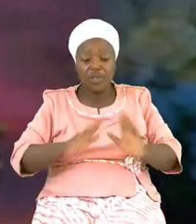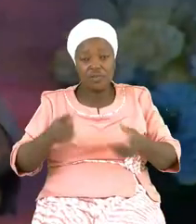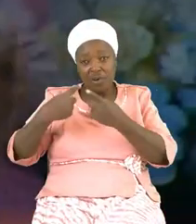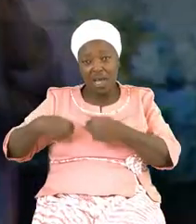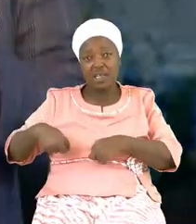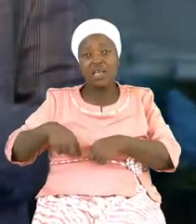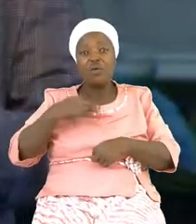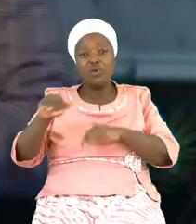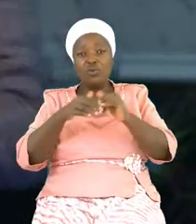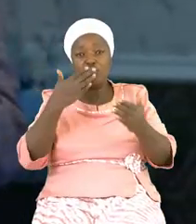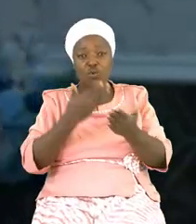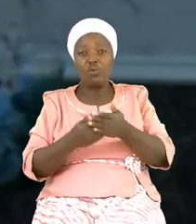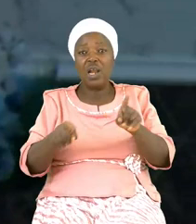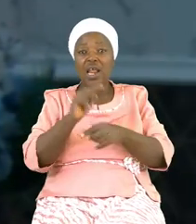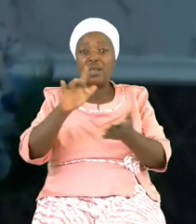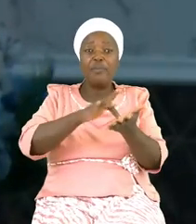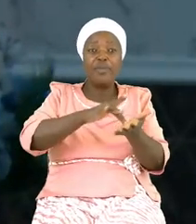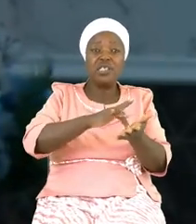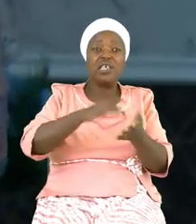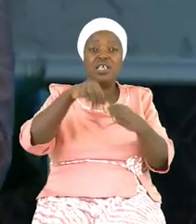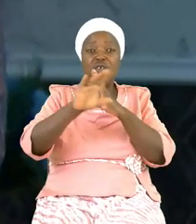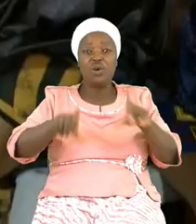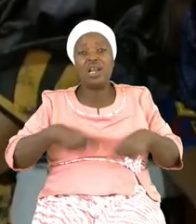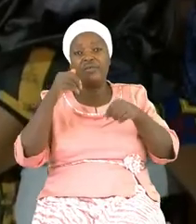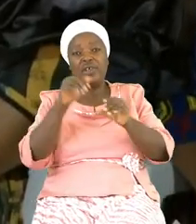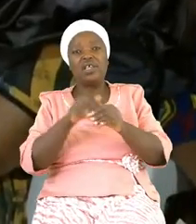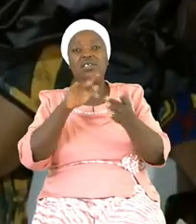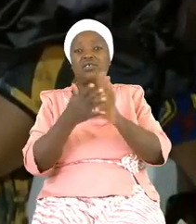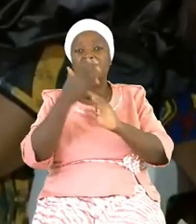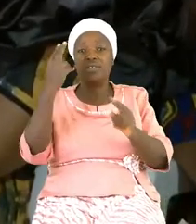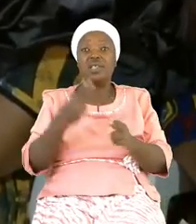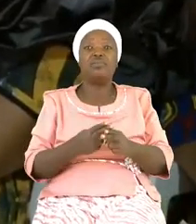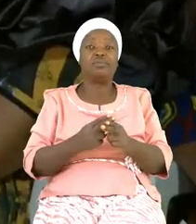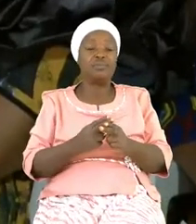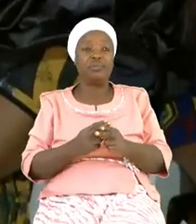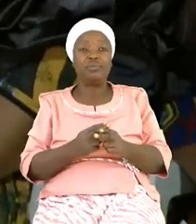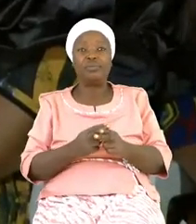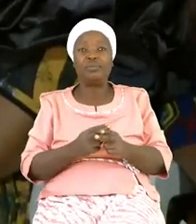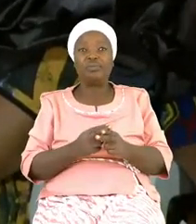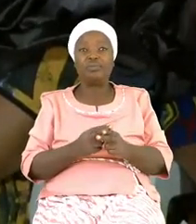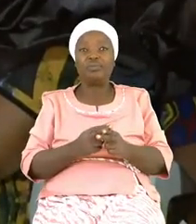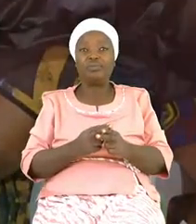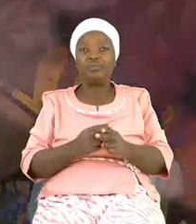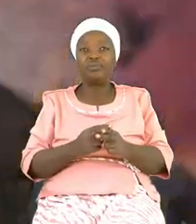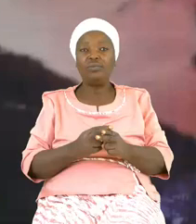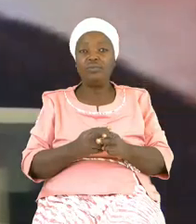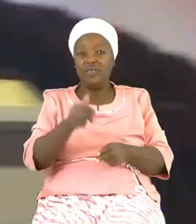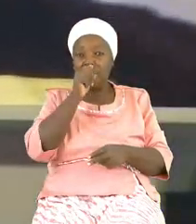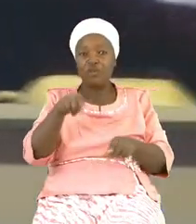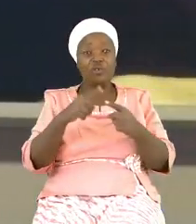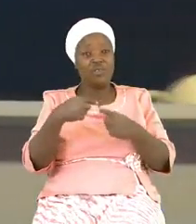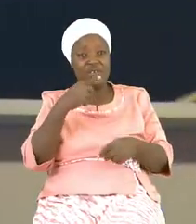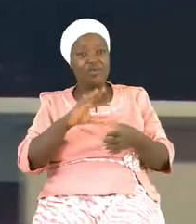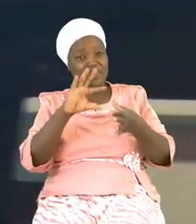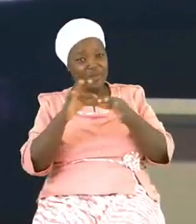like medicine in your life in Jesus' name. I'm going to tell you a story.